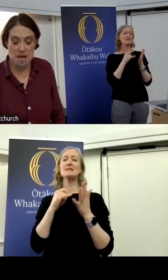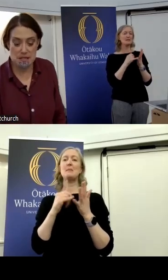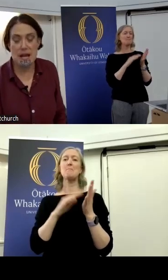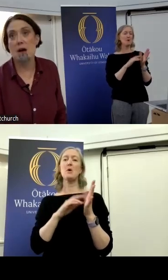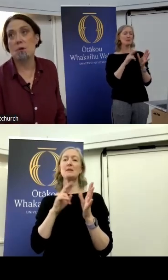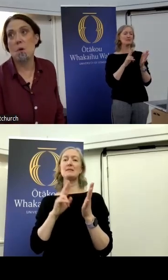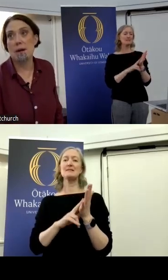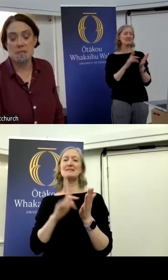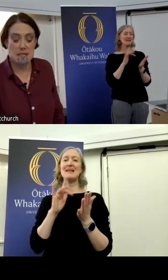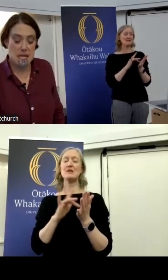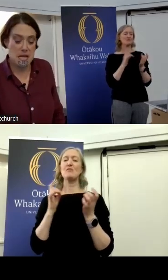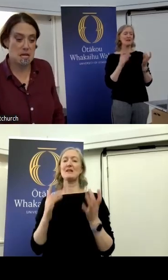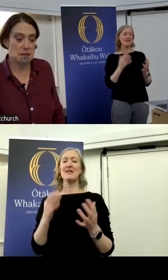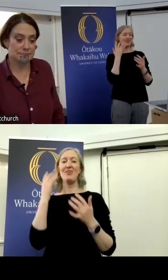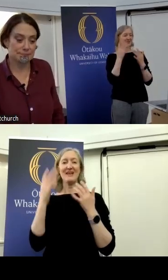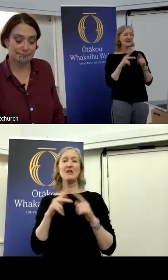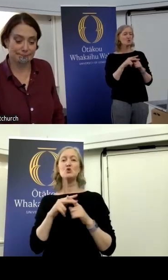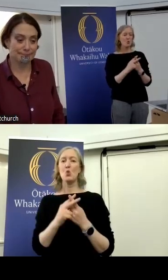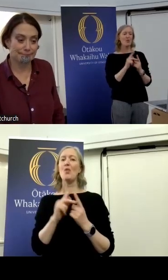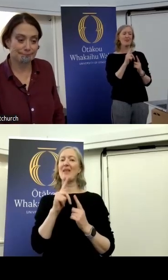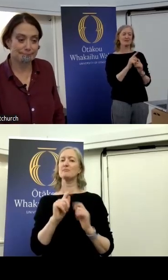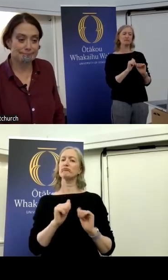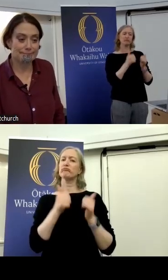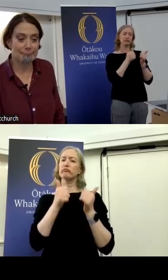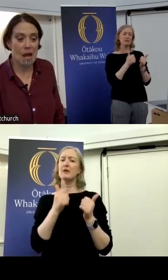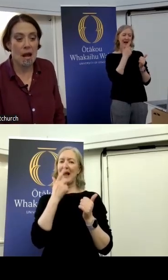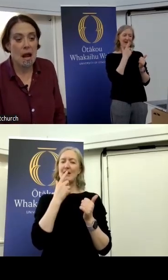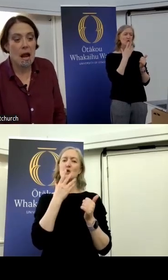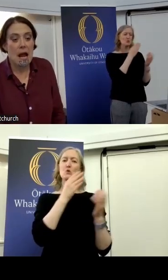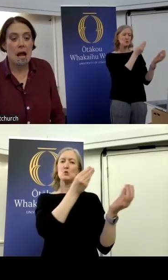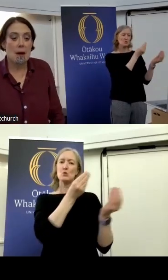to meet our requirements here.